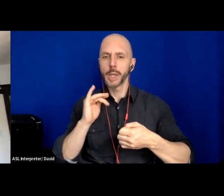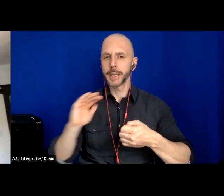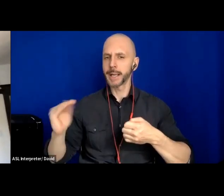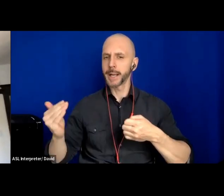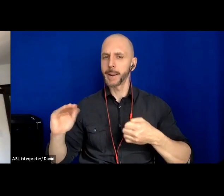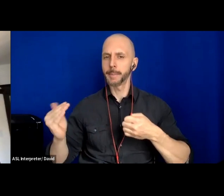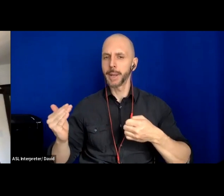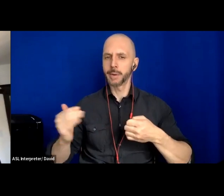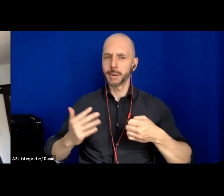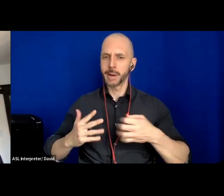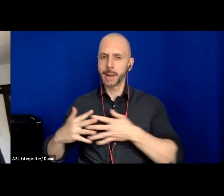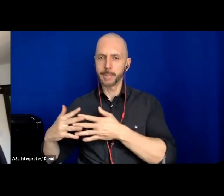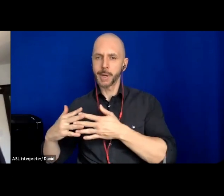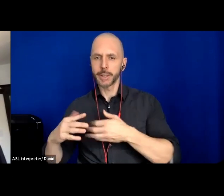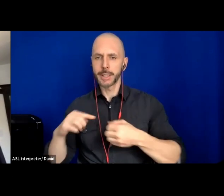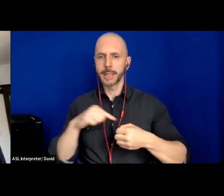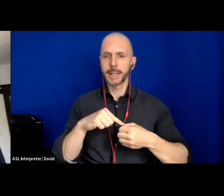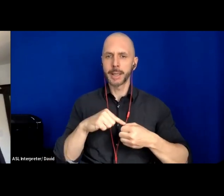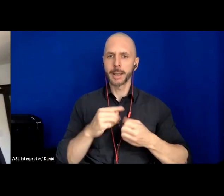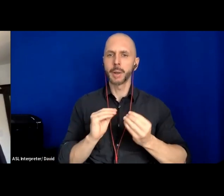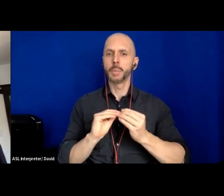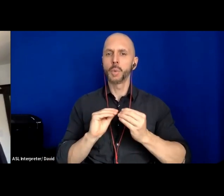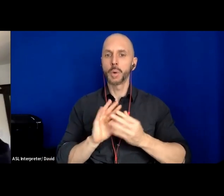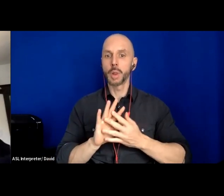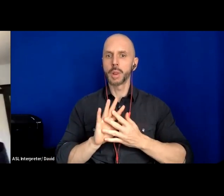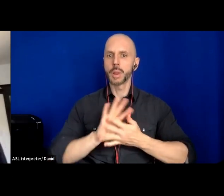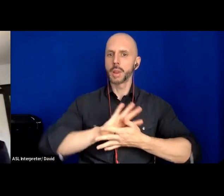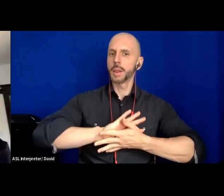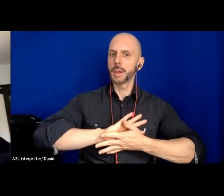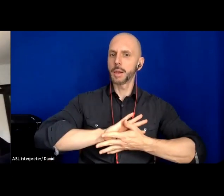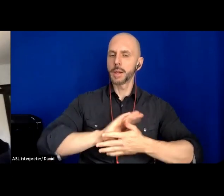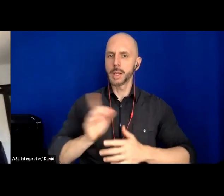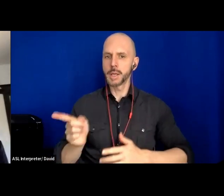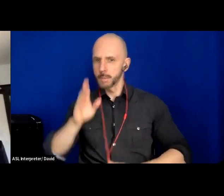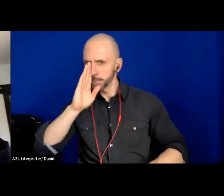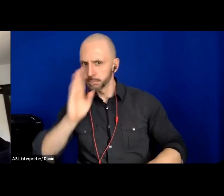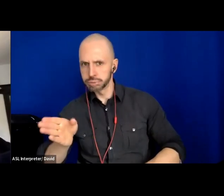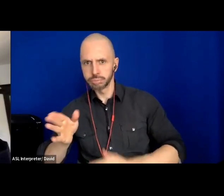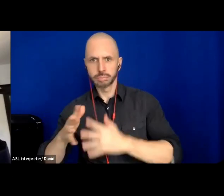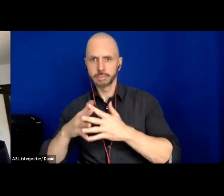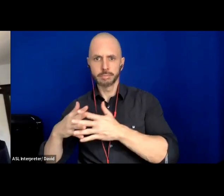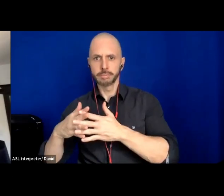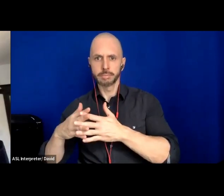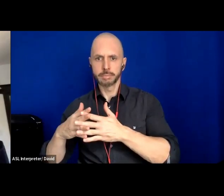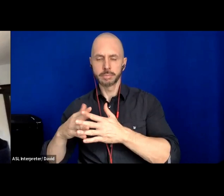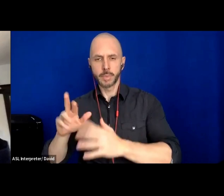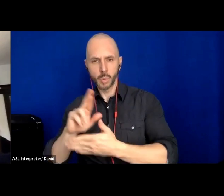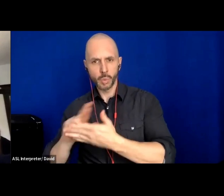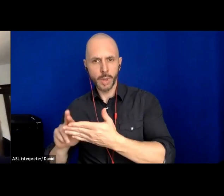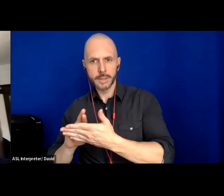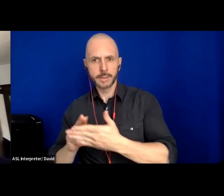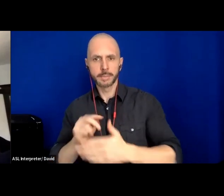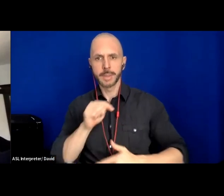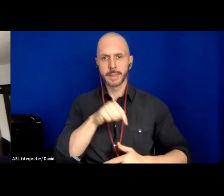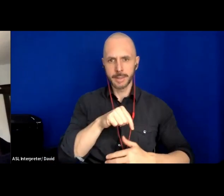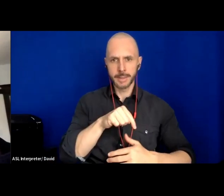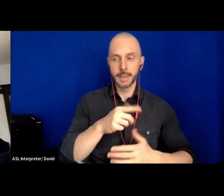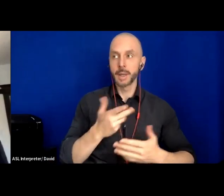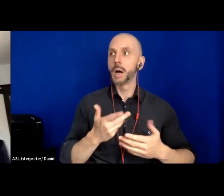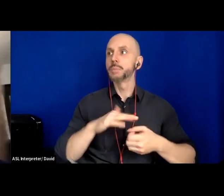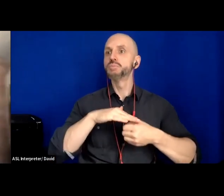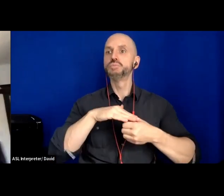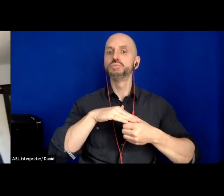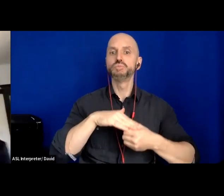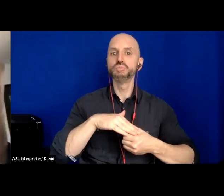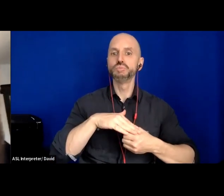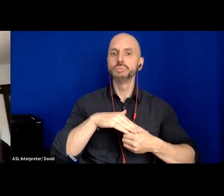that sometimes can be even much more challenging, because we can be sort of like in environments where we think it's all great and it's all going to be good. And